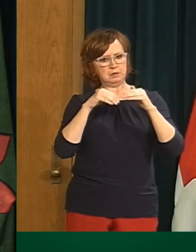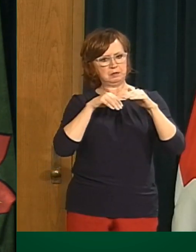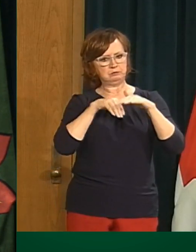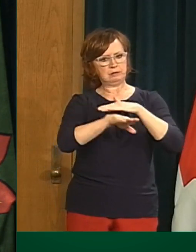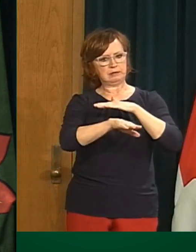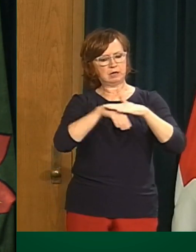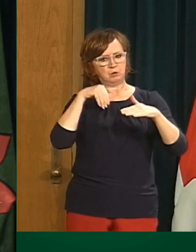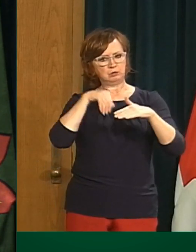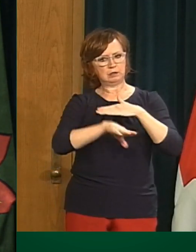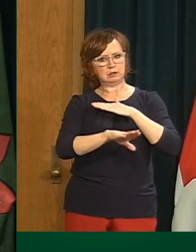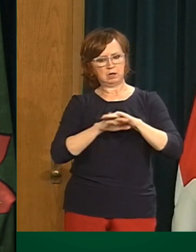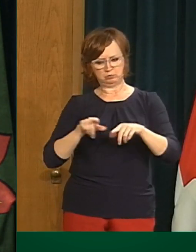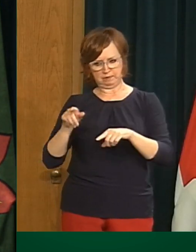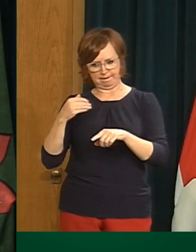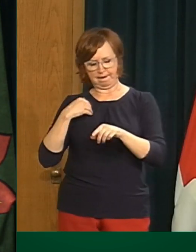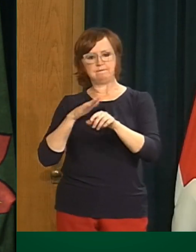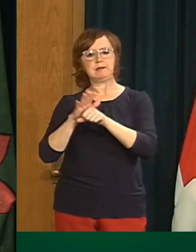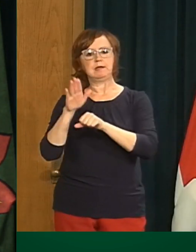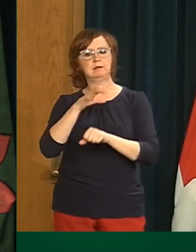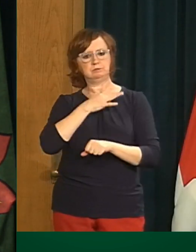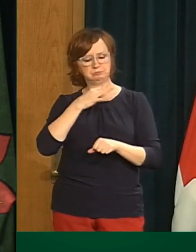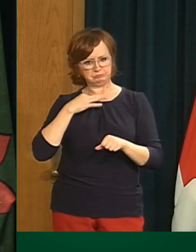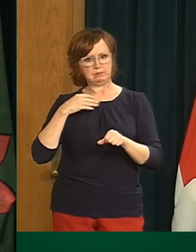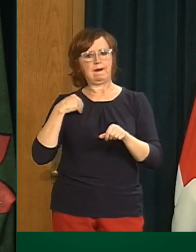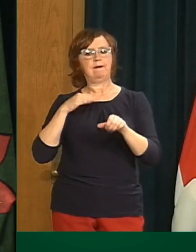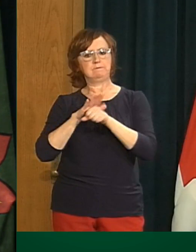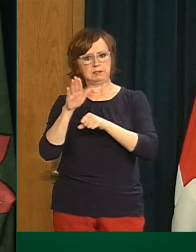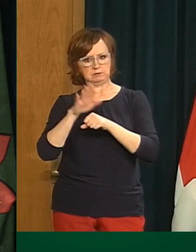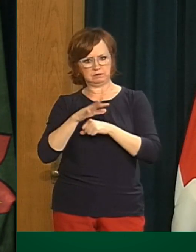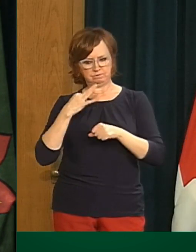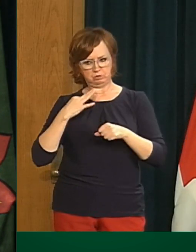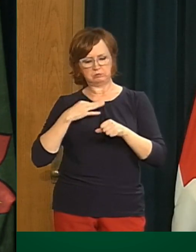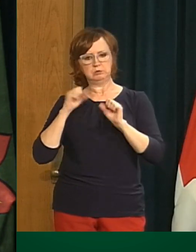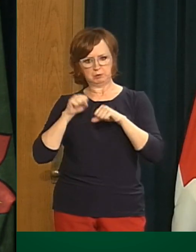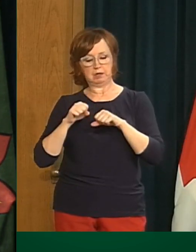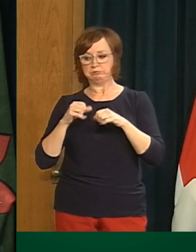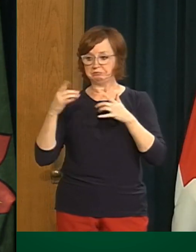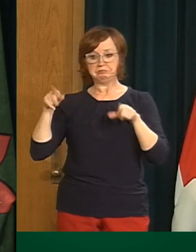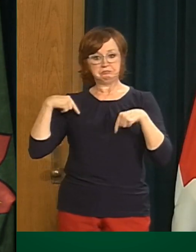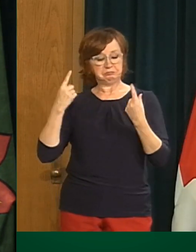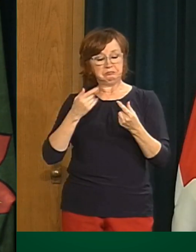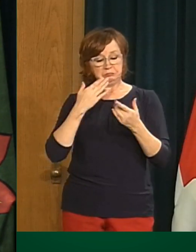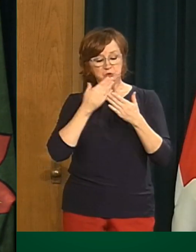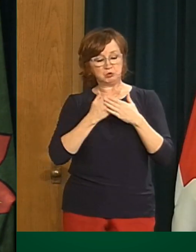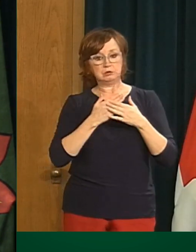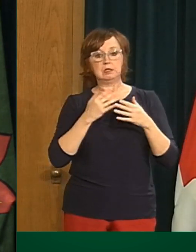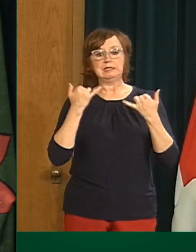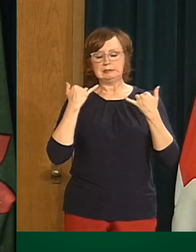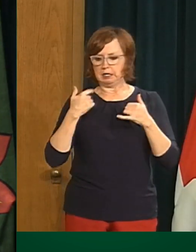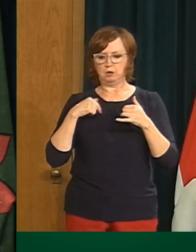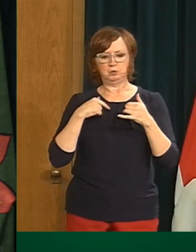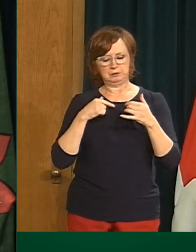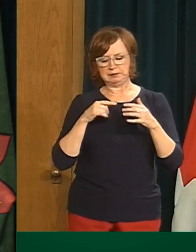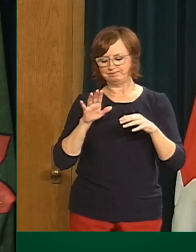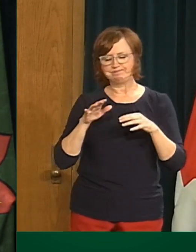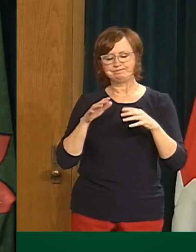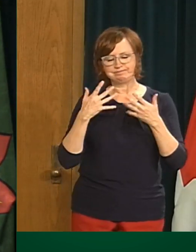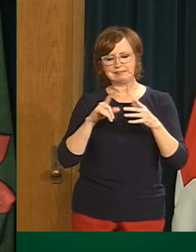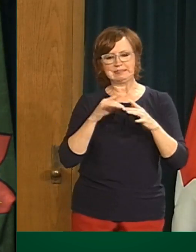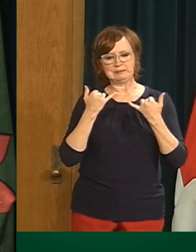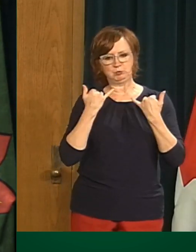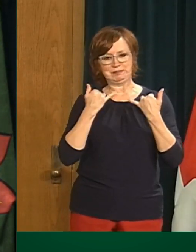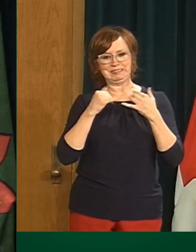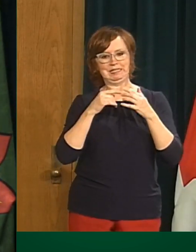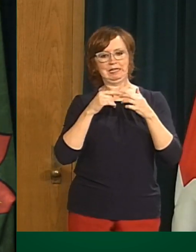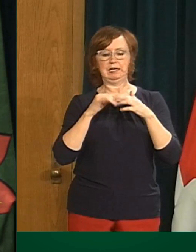with their own resources, and that's still true in many, for the most part, here today. The conversation has progressed to obviously an order